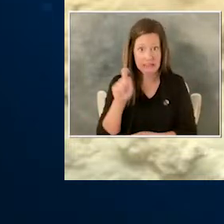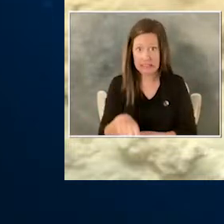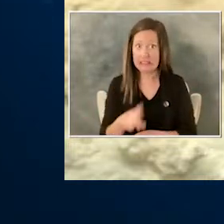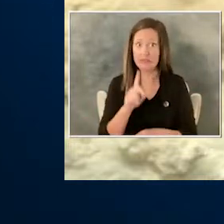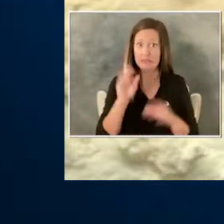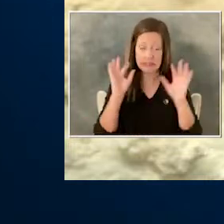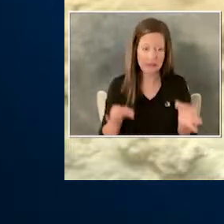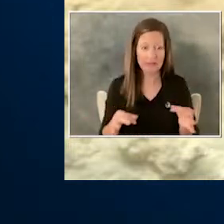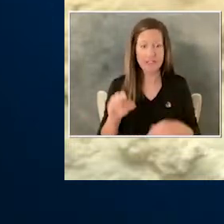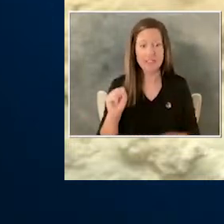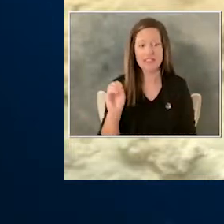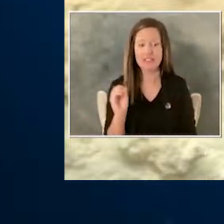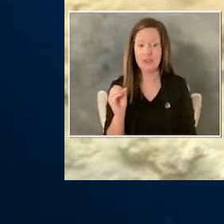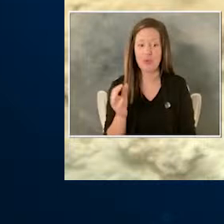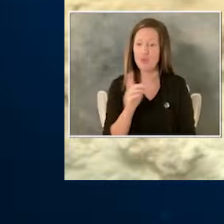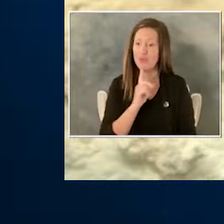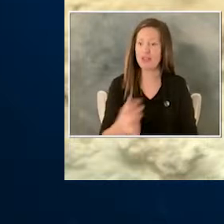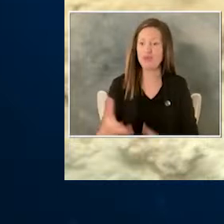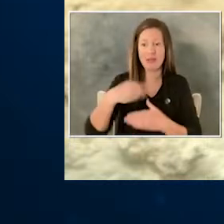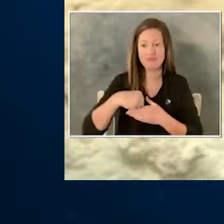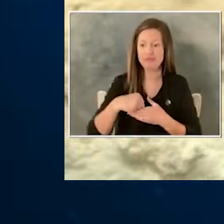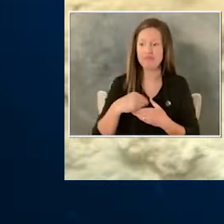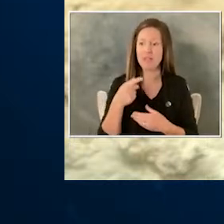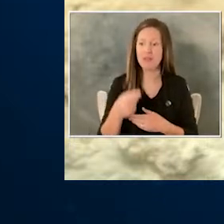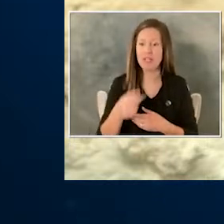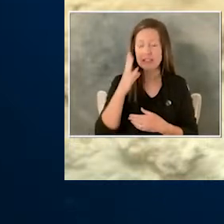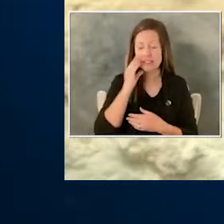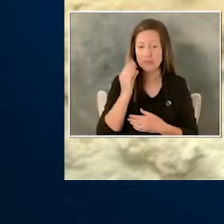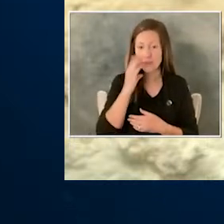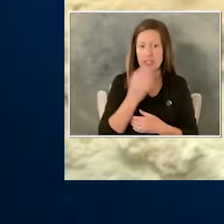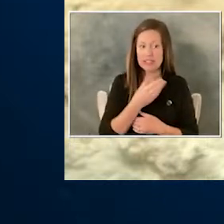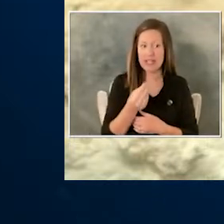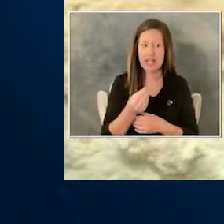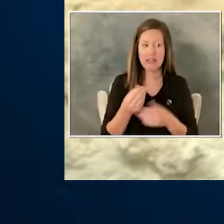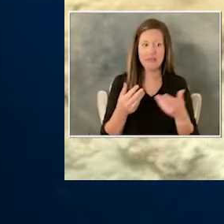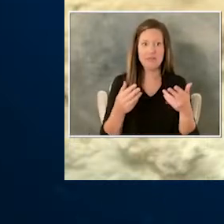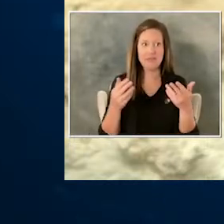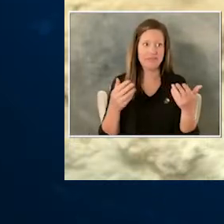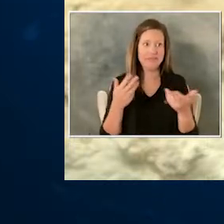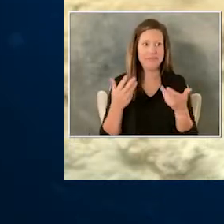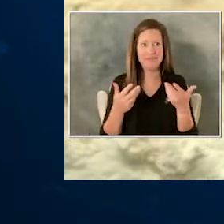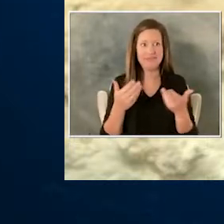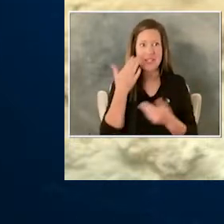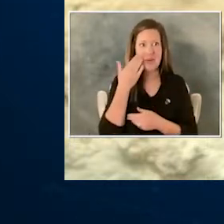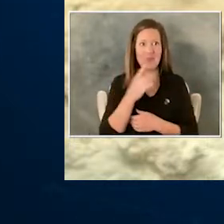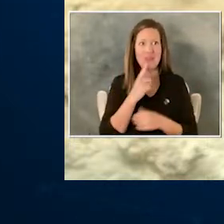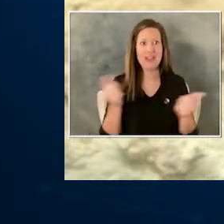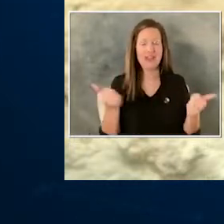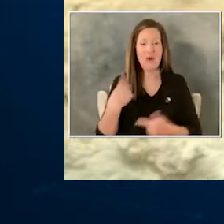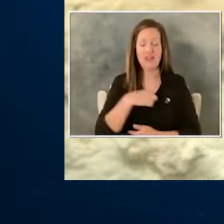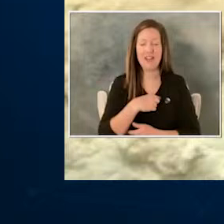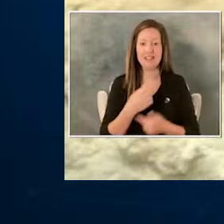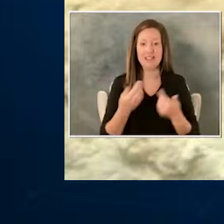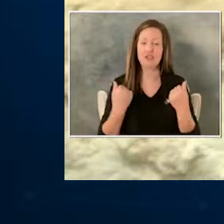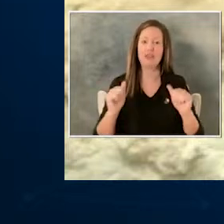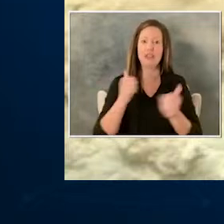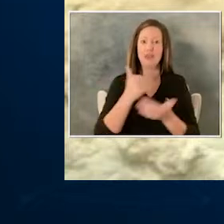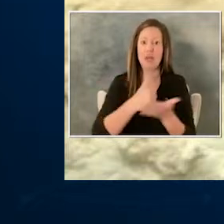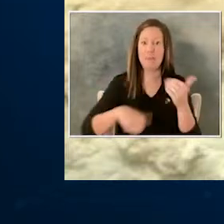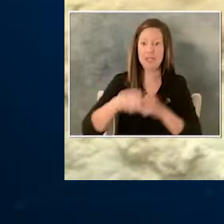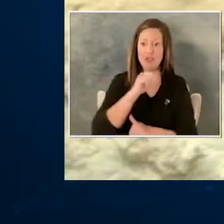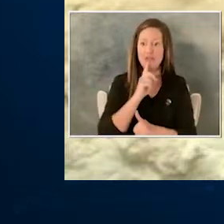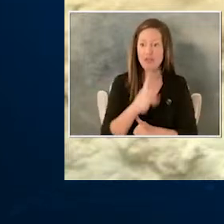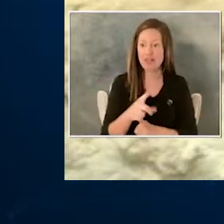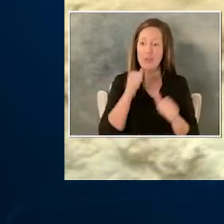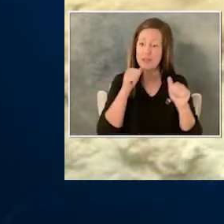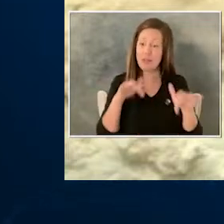And so to be a part of this and to be able to be a part of this sort of give and take where we're all trying to just help each other out was really a blessing.